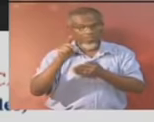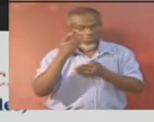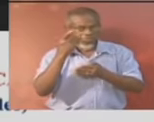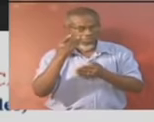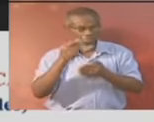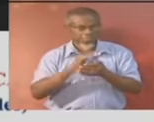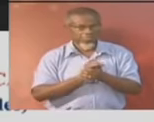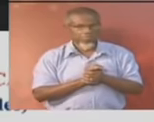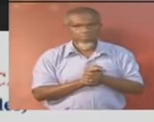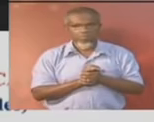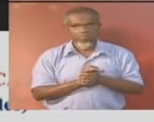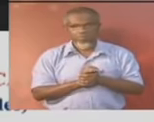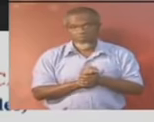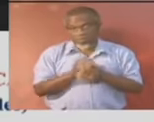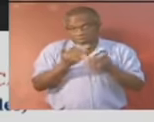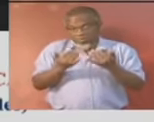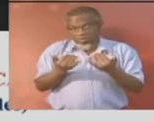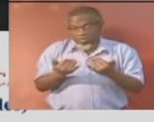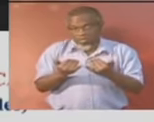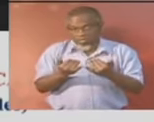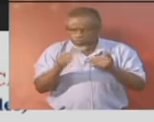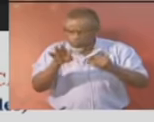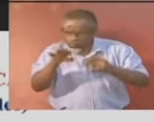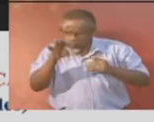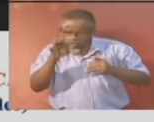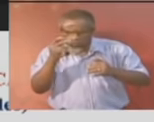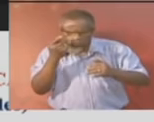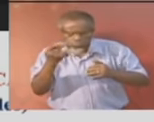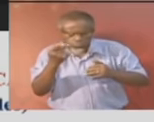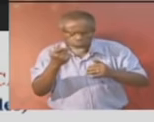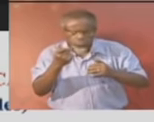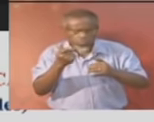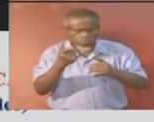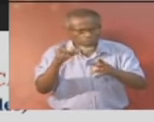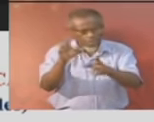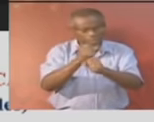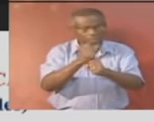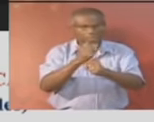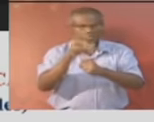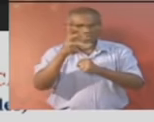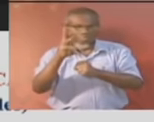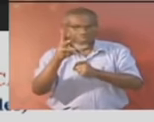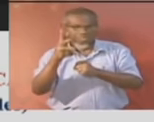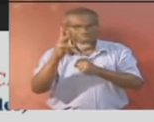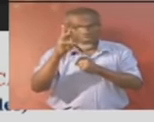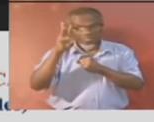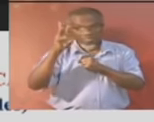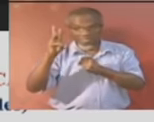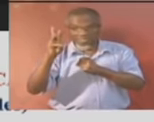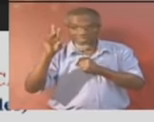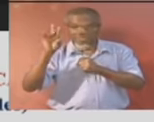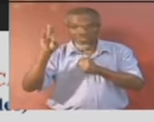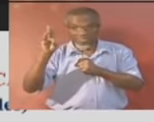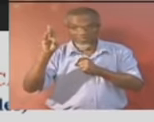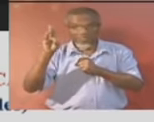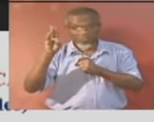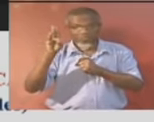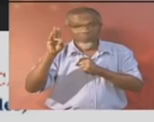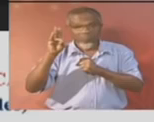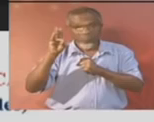Right. To date, we have received 667 samples from 17 CARFA member